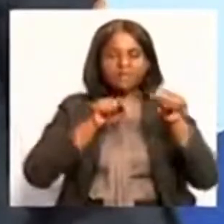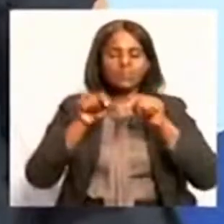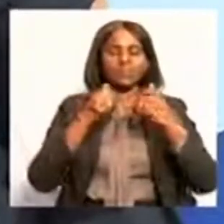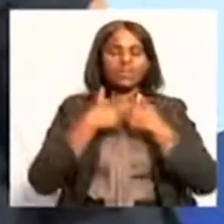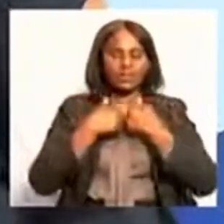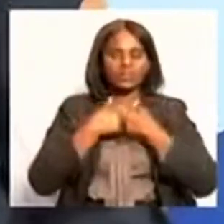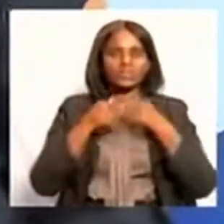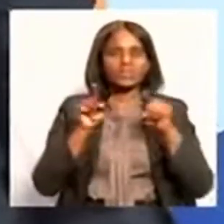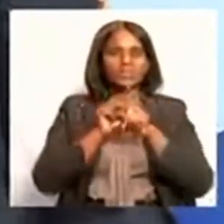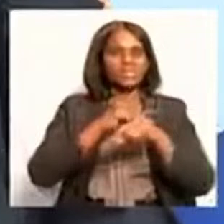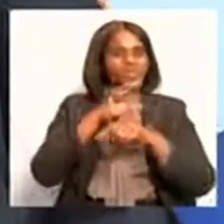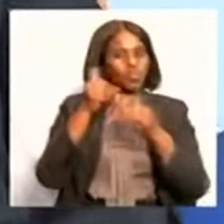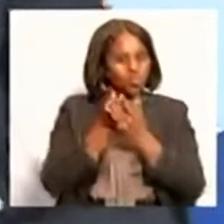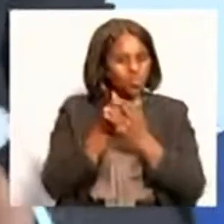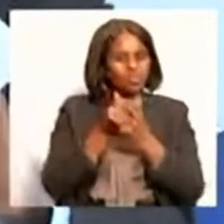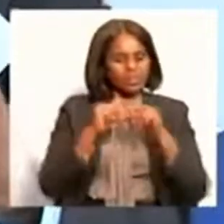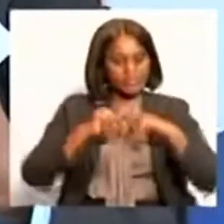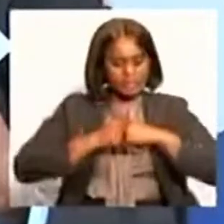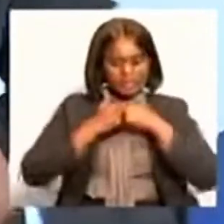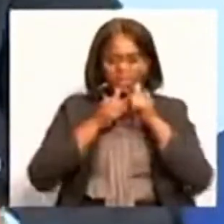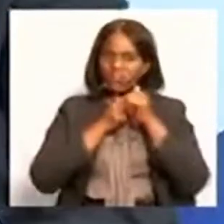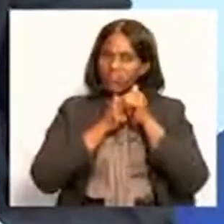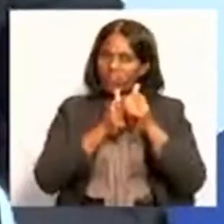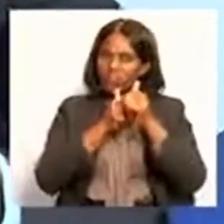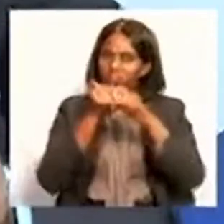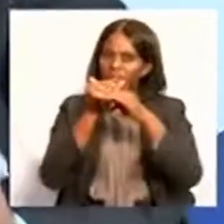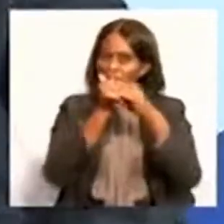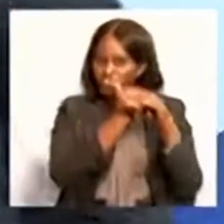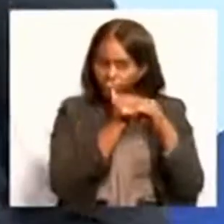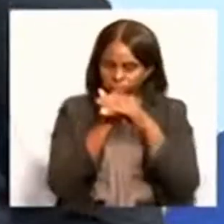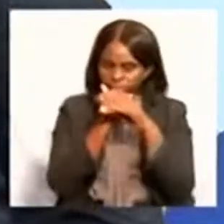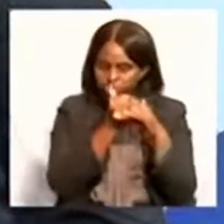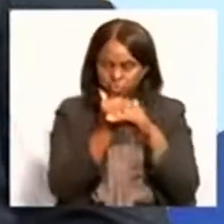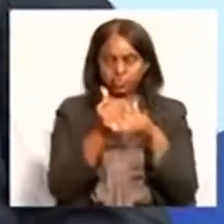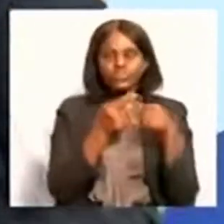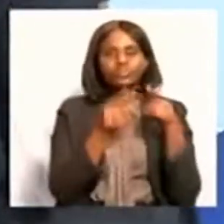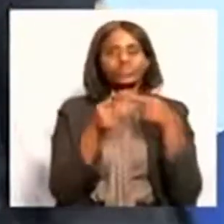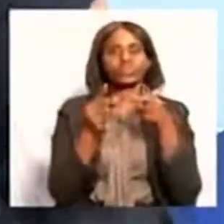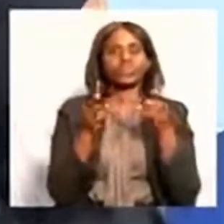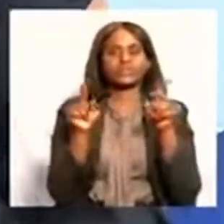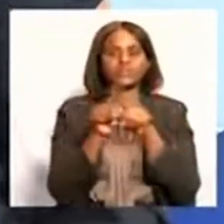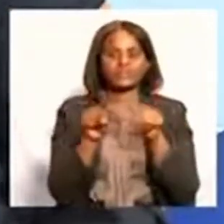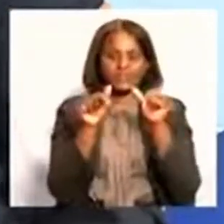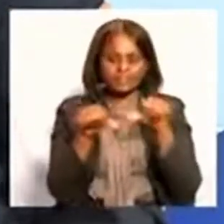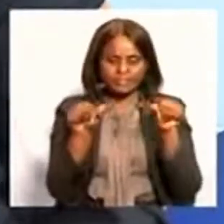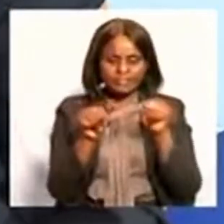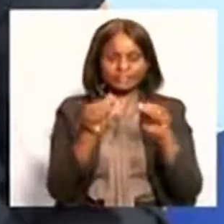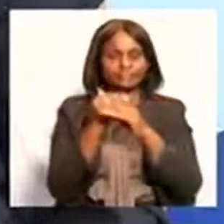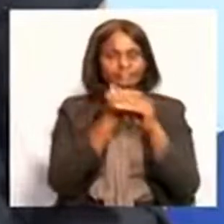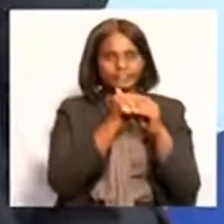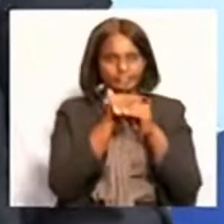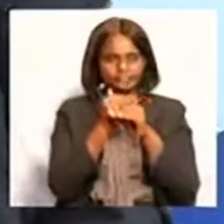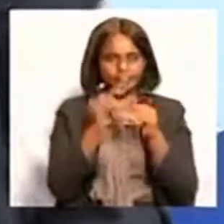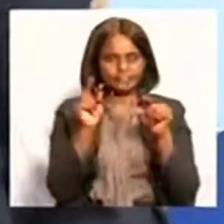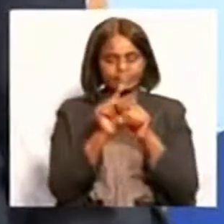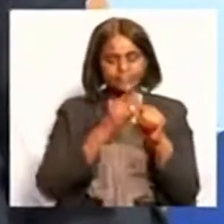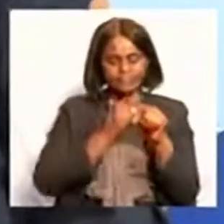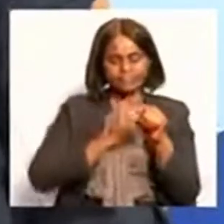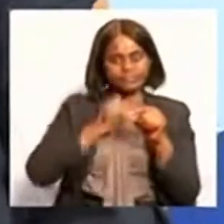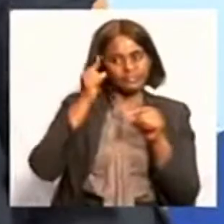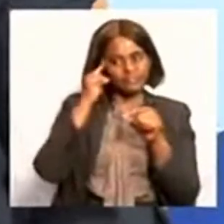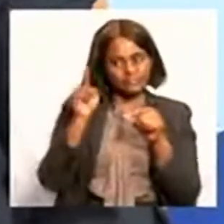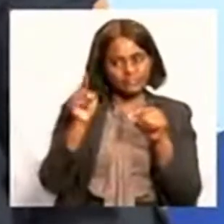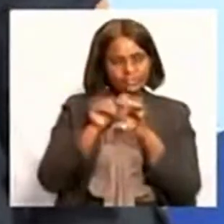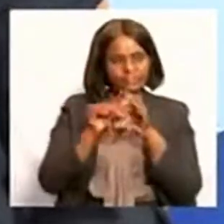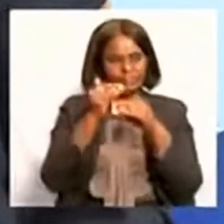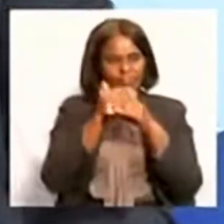Above all, we follow standardized methodology and auditing standards. And I think in auditing, that's